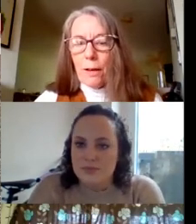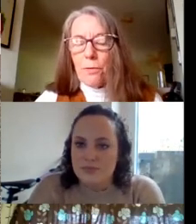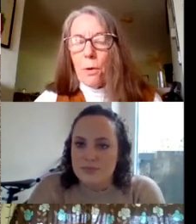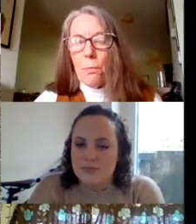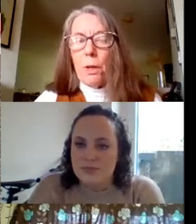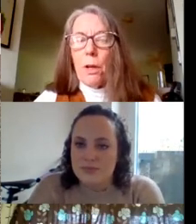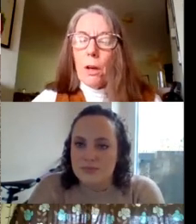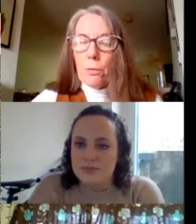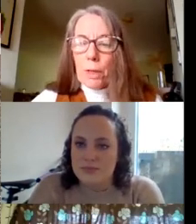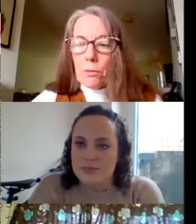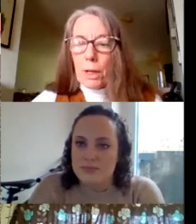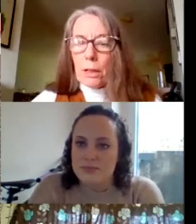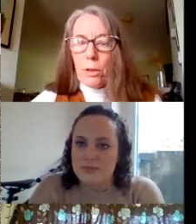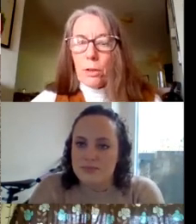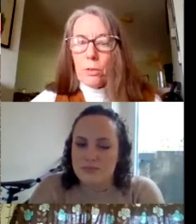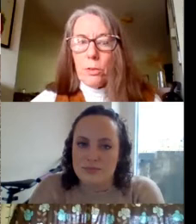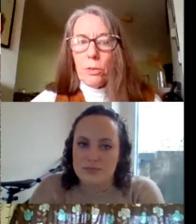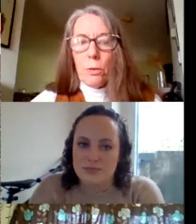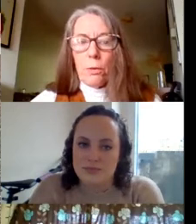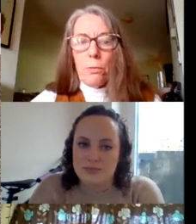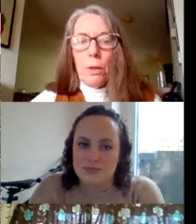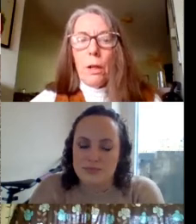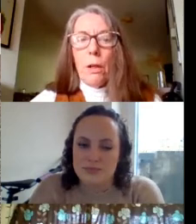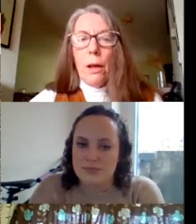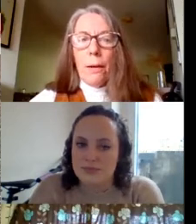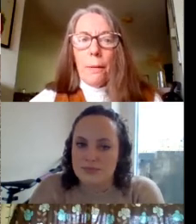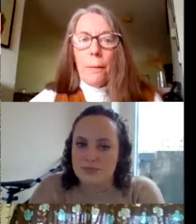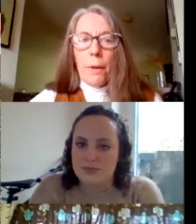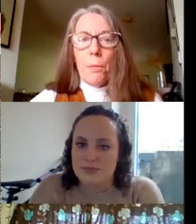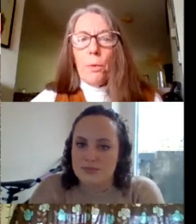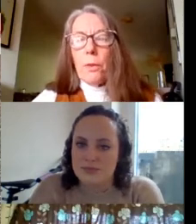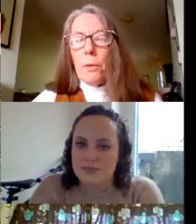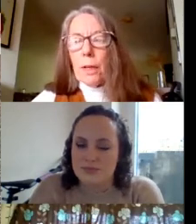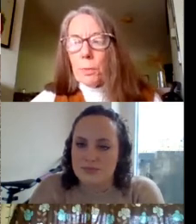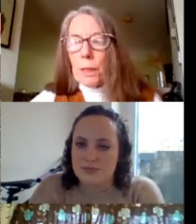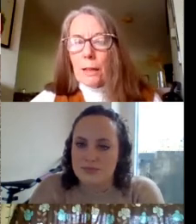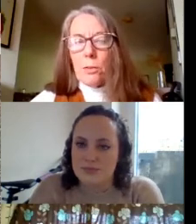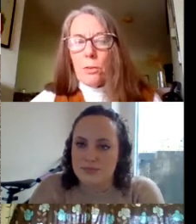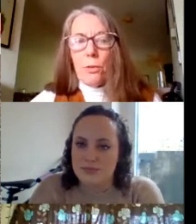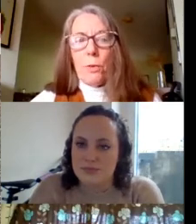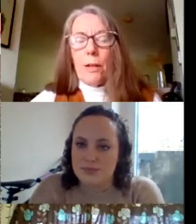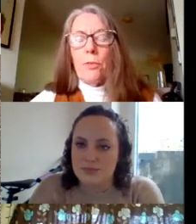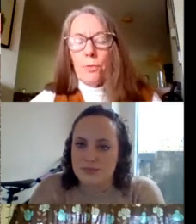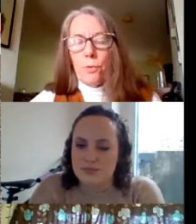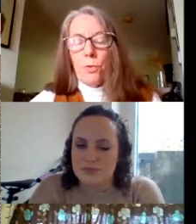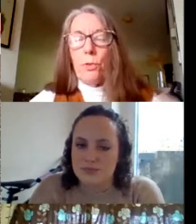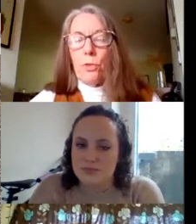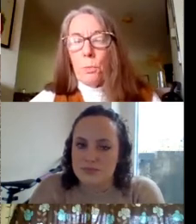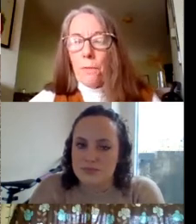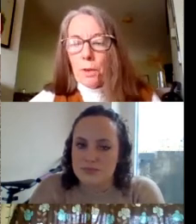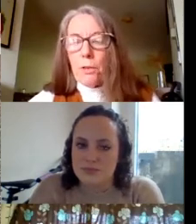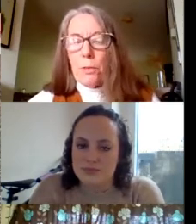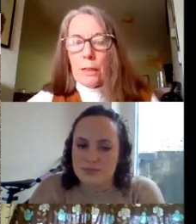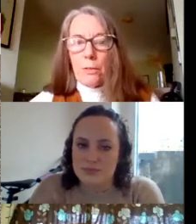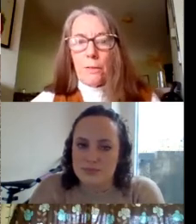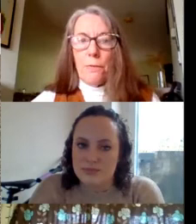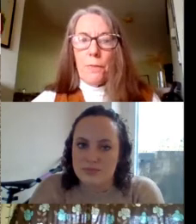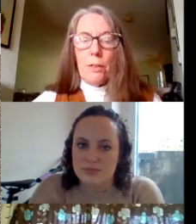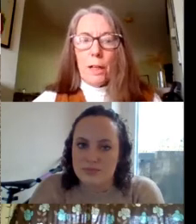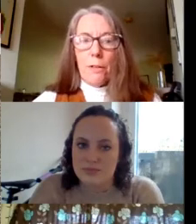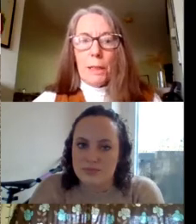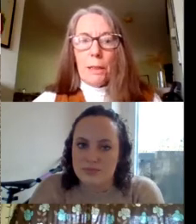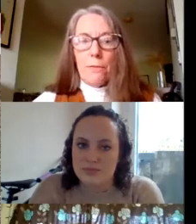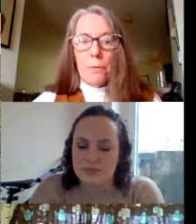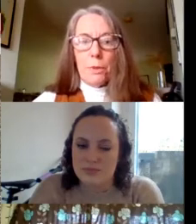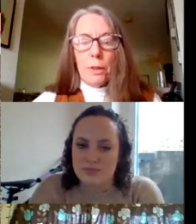discern that from written records and so on. And one of the ways we can do that is through some of the creative